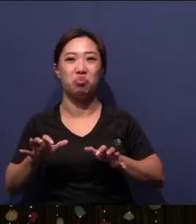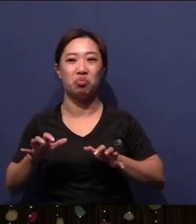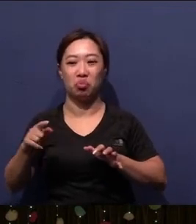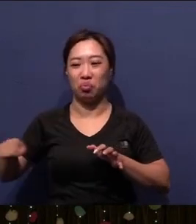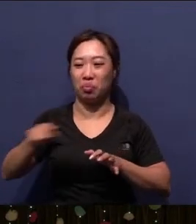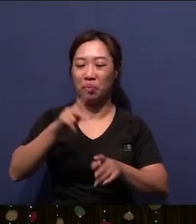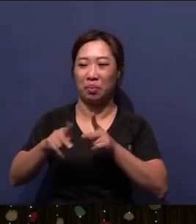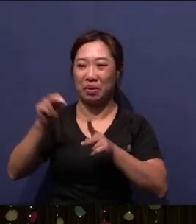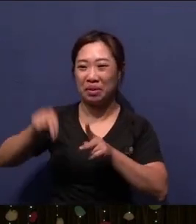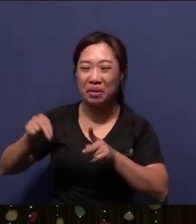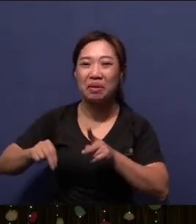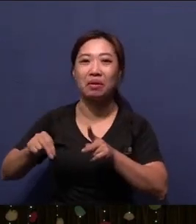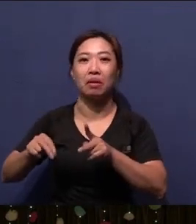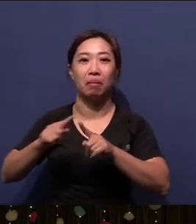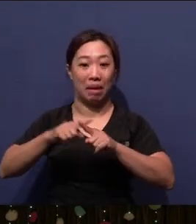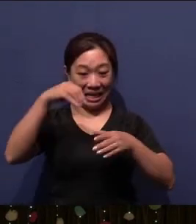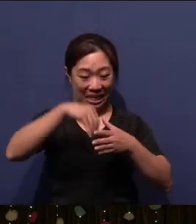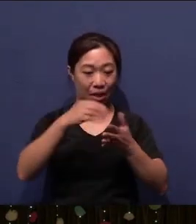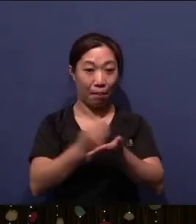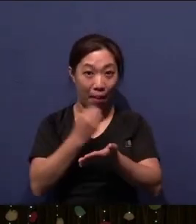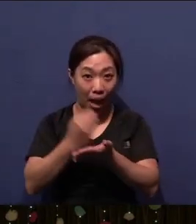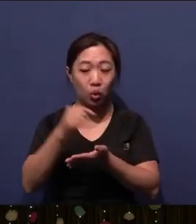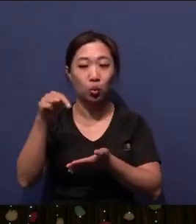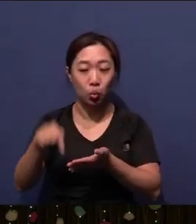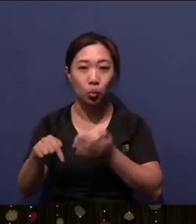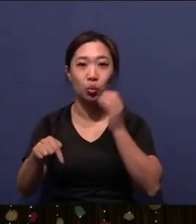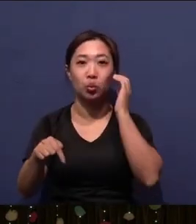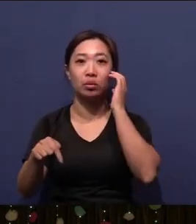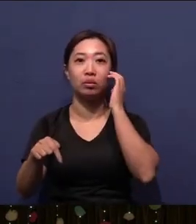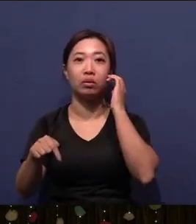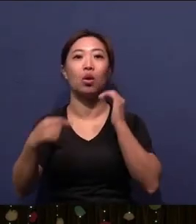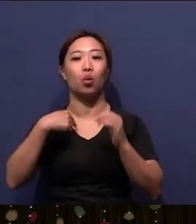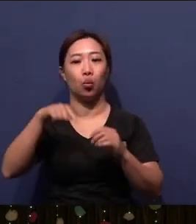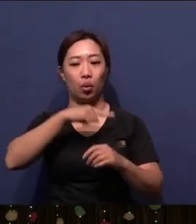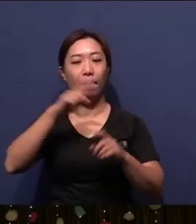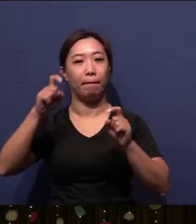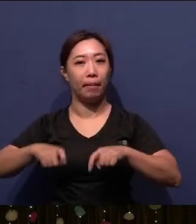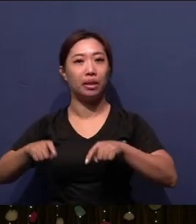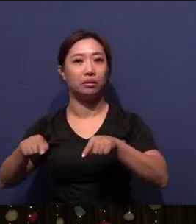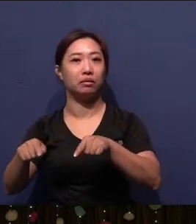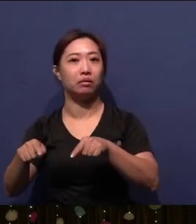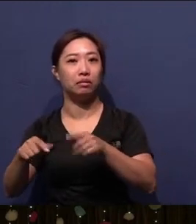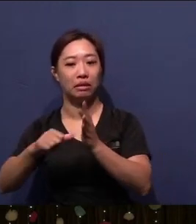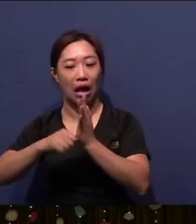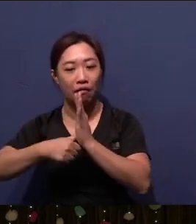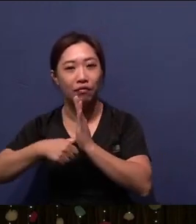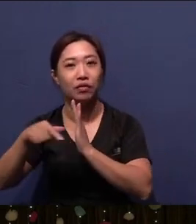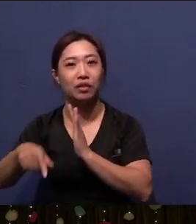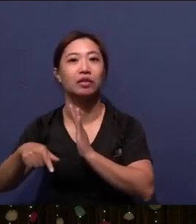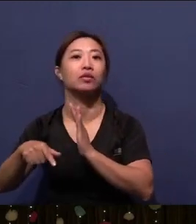in need. But here in the book of Matthew, chapter 25, that is not the emphasis. In the biblical narrative, we are called to